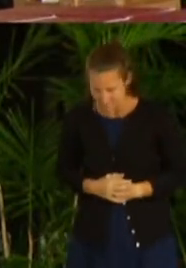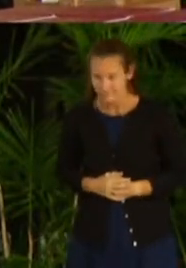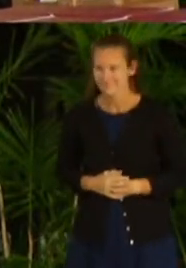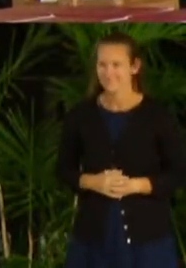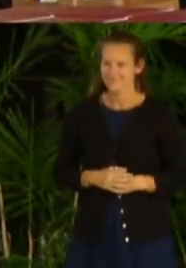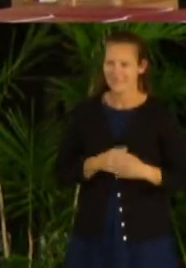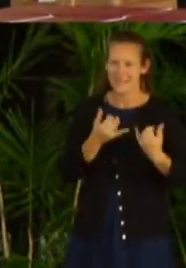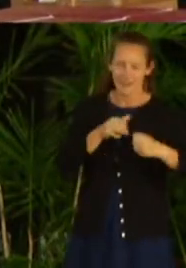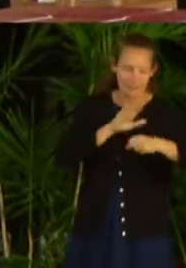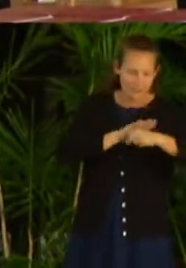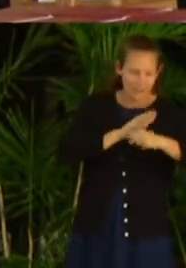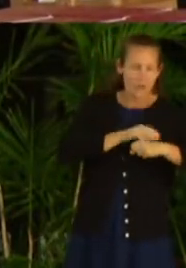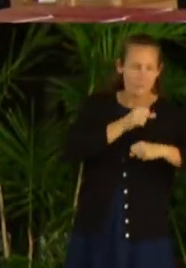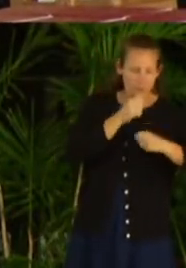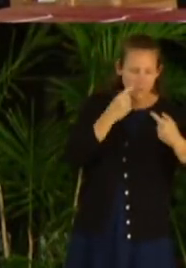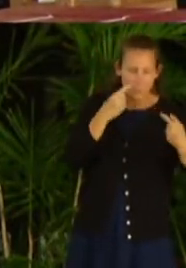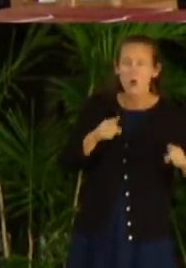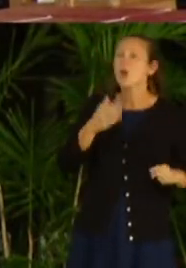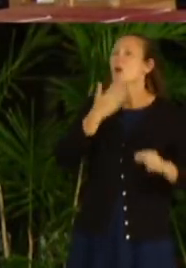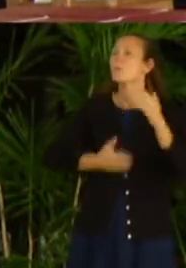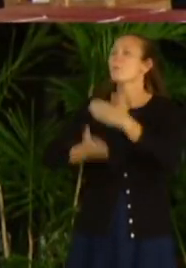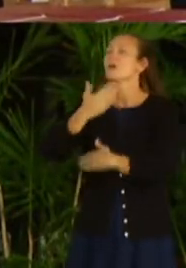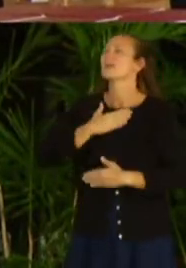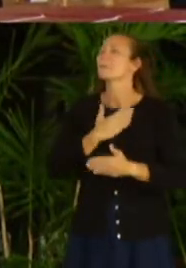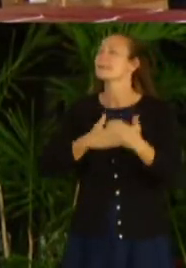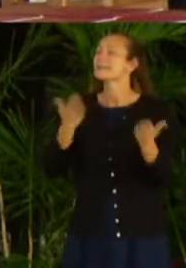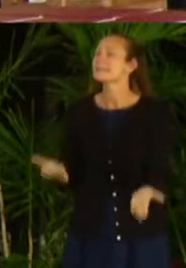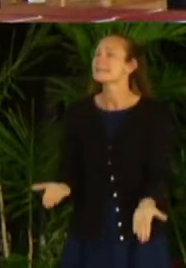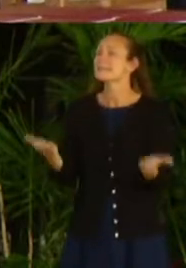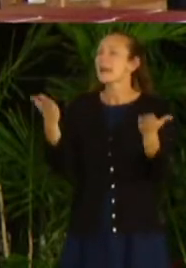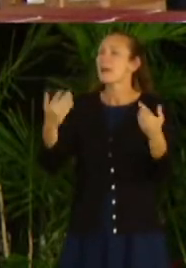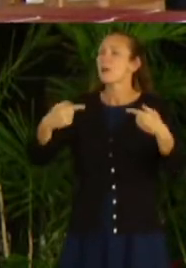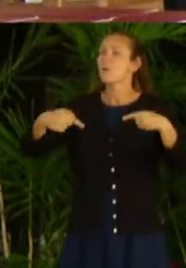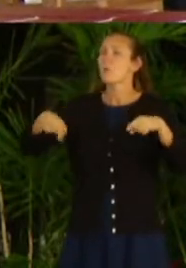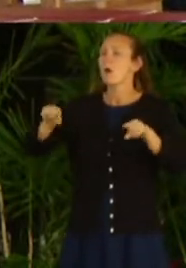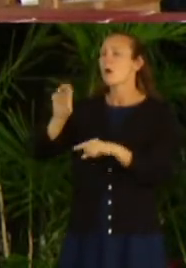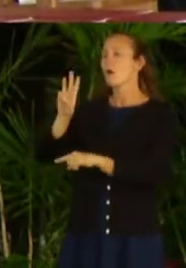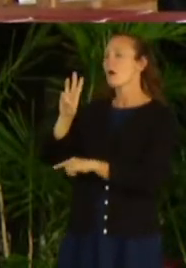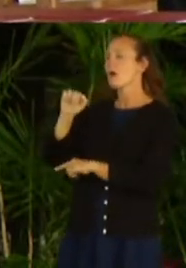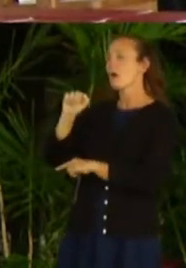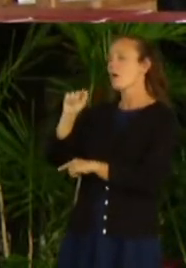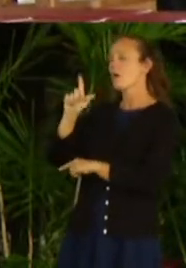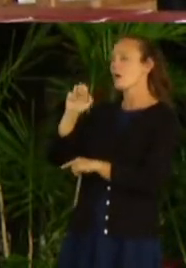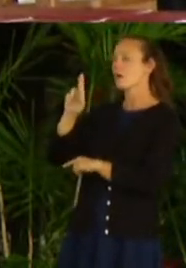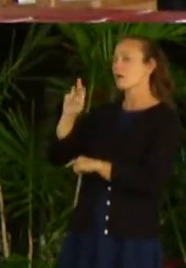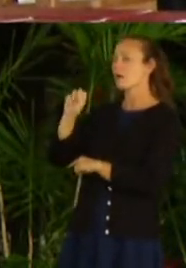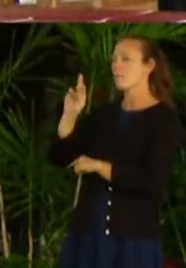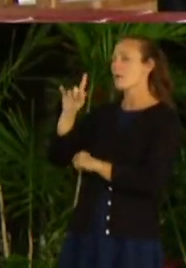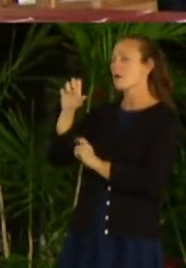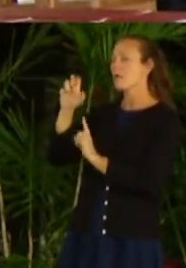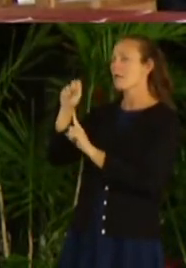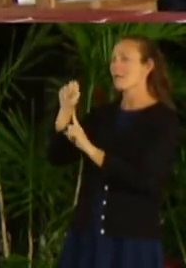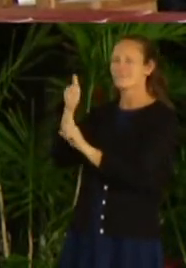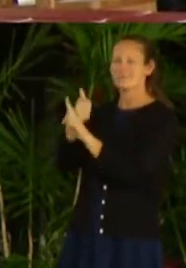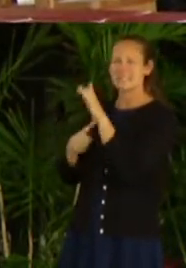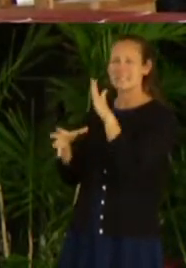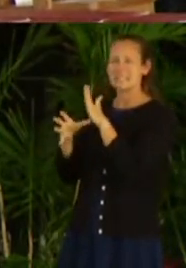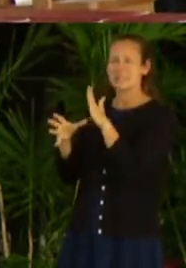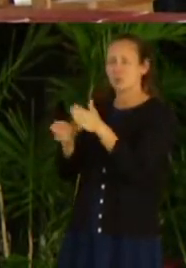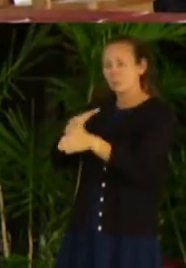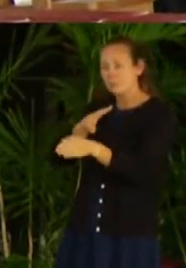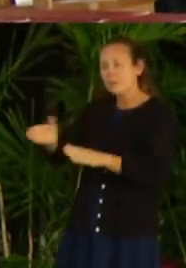Good morning, ladies and gentlemen. Please stand while Walker Mullen, a senior majoring in theater